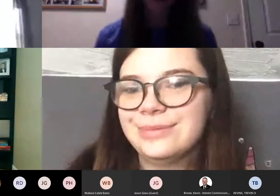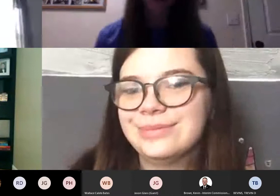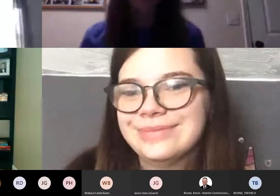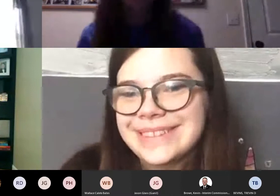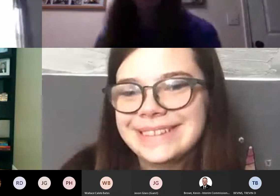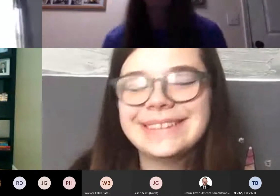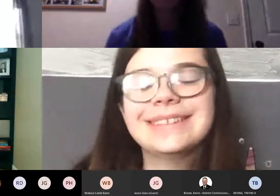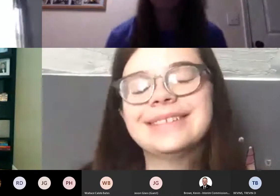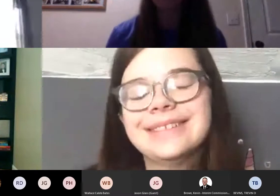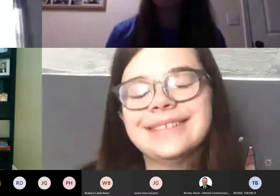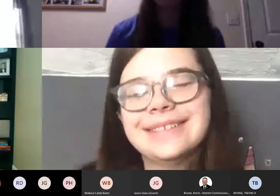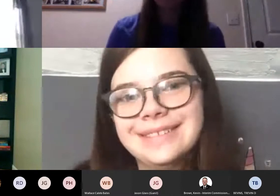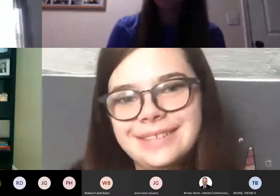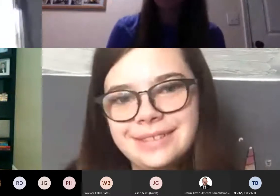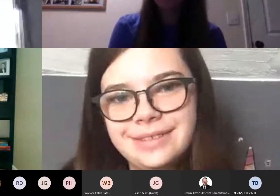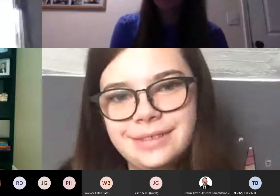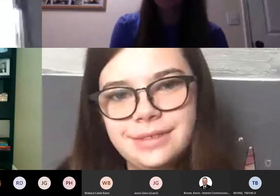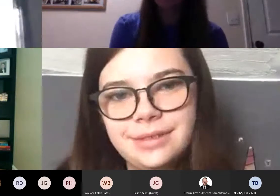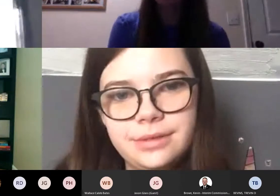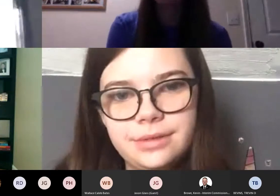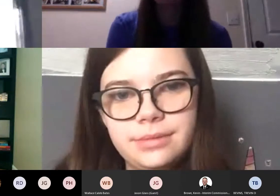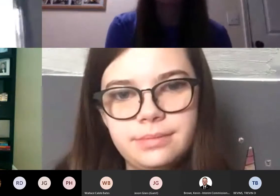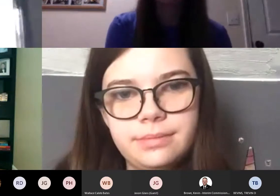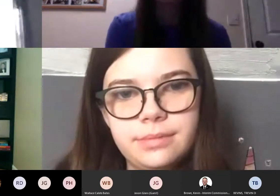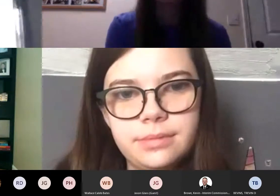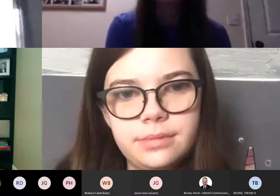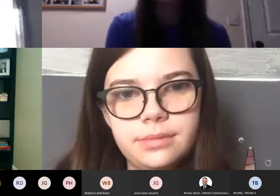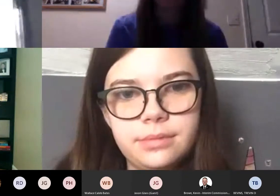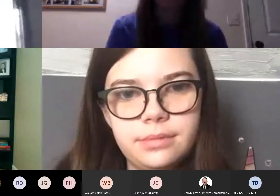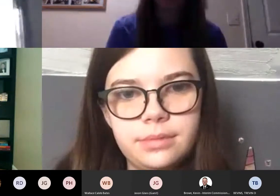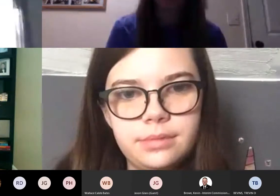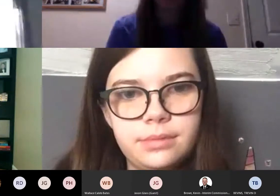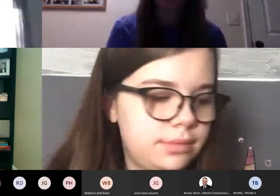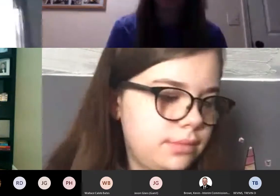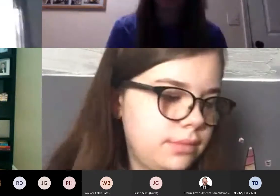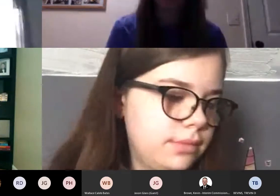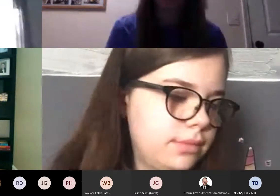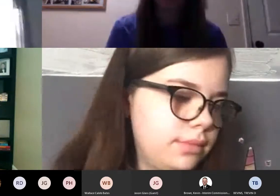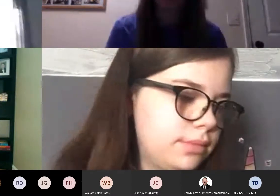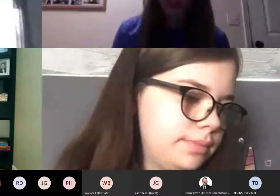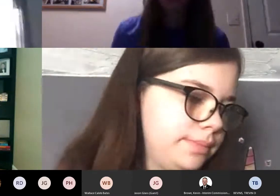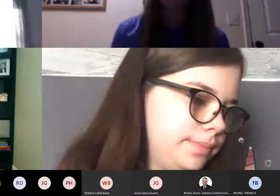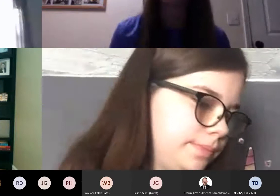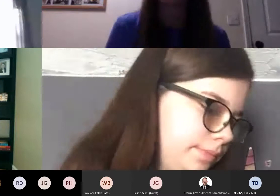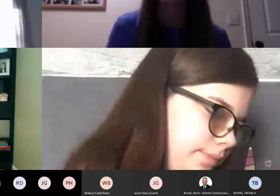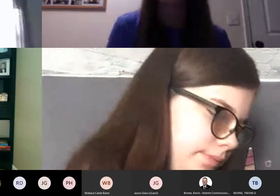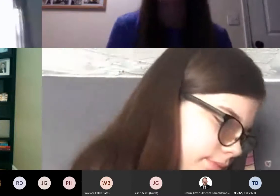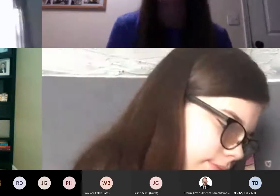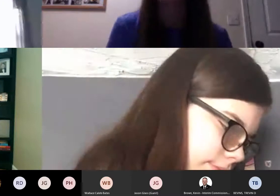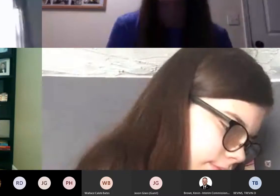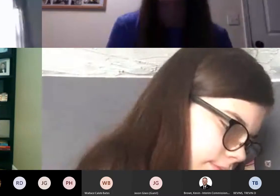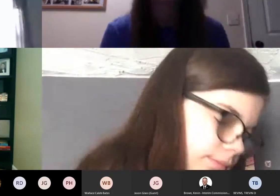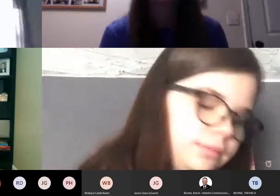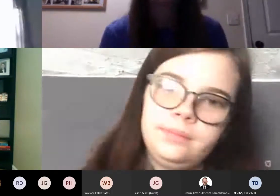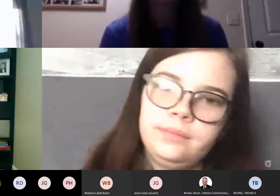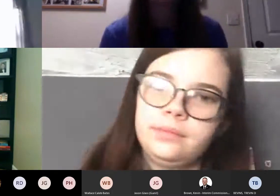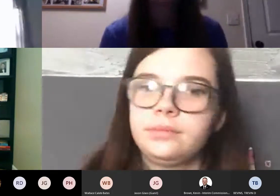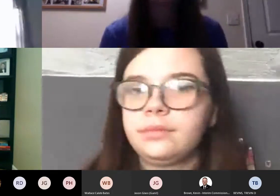but somewhere south. And I think one of my biggest goals this year, especially at the start of this